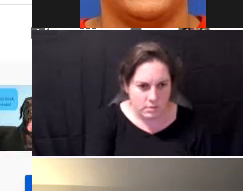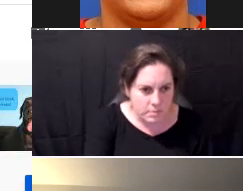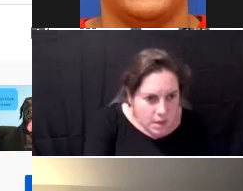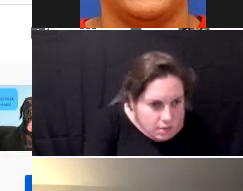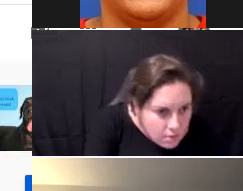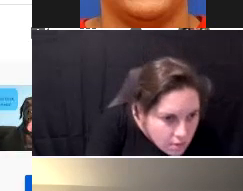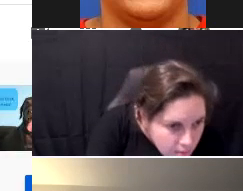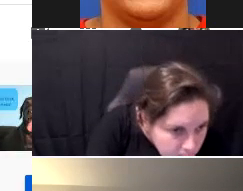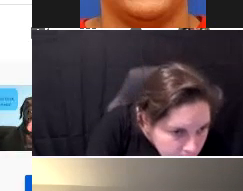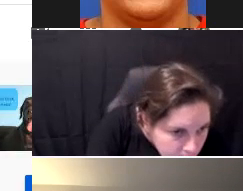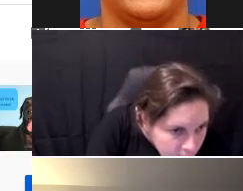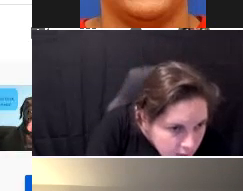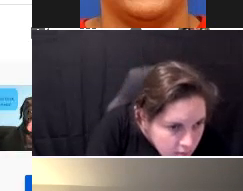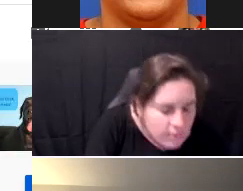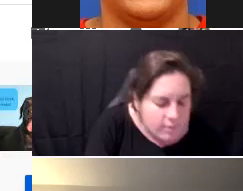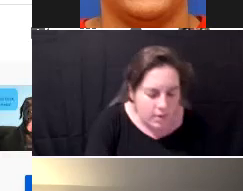and